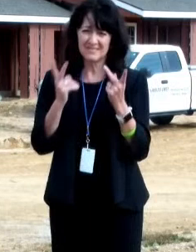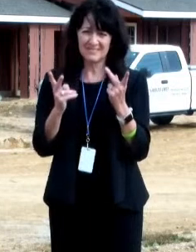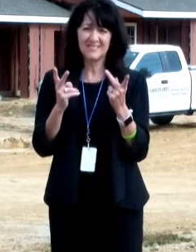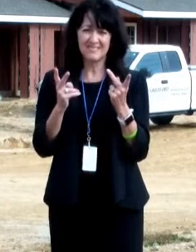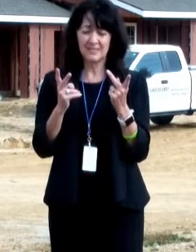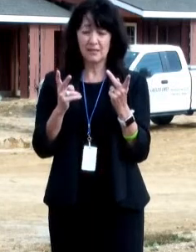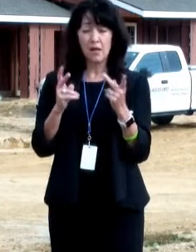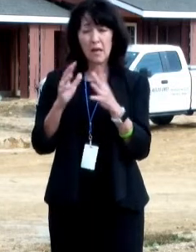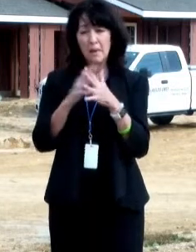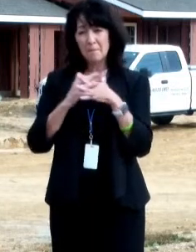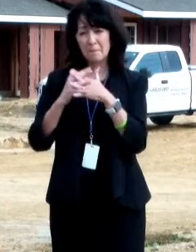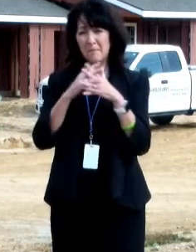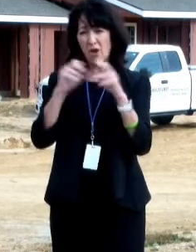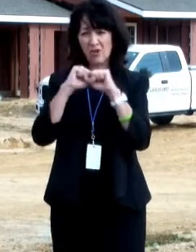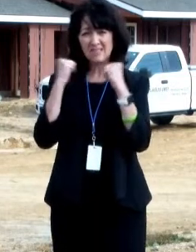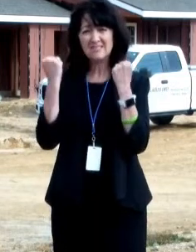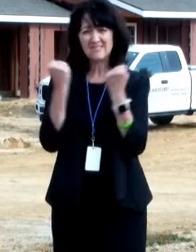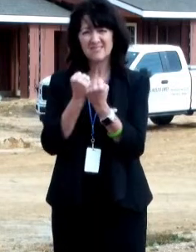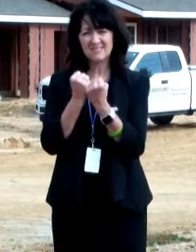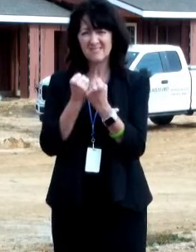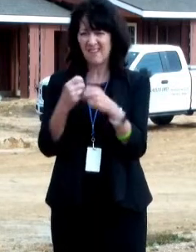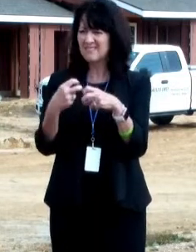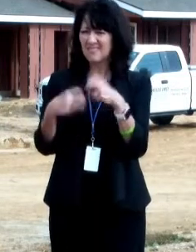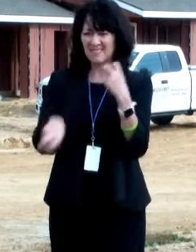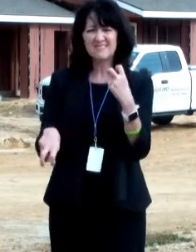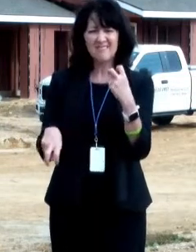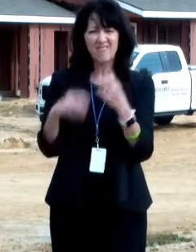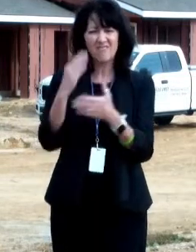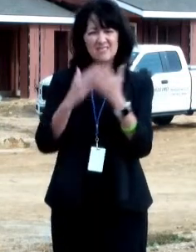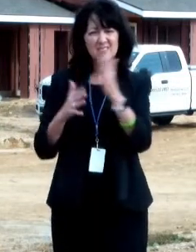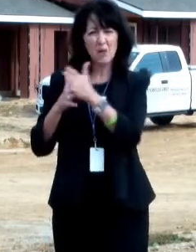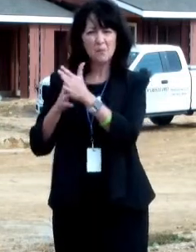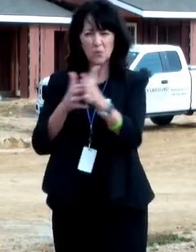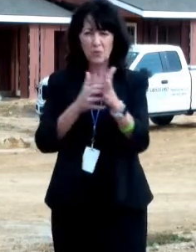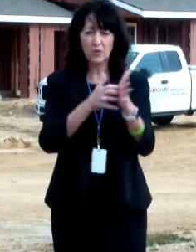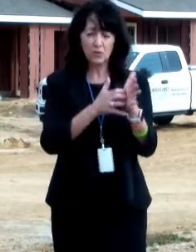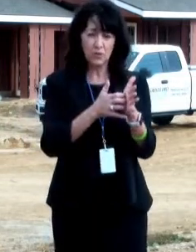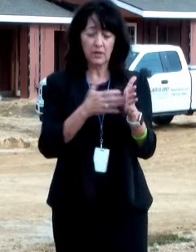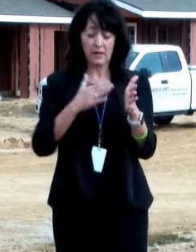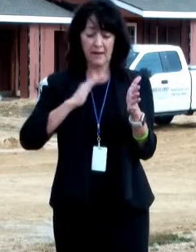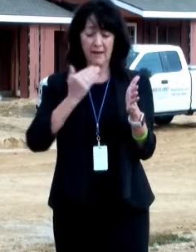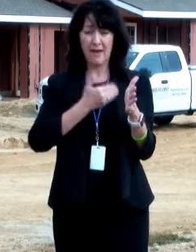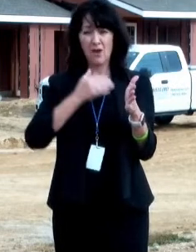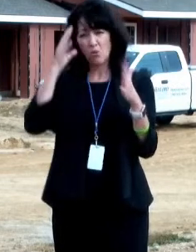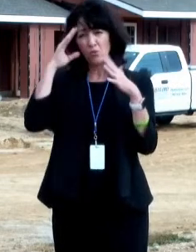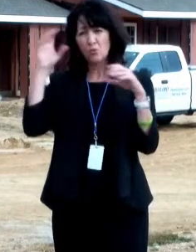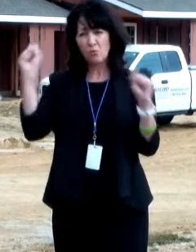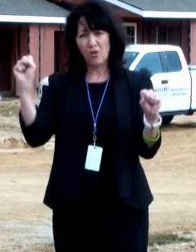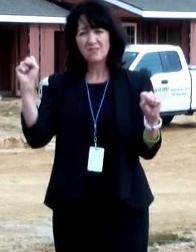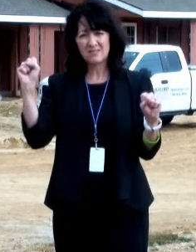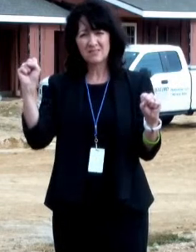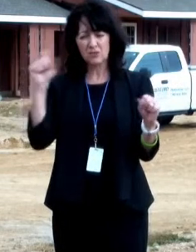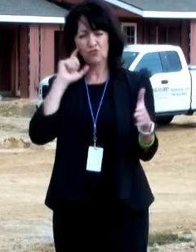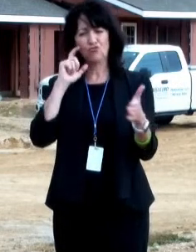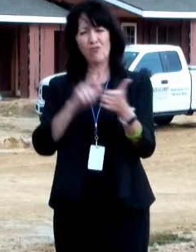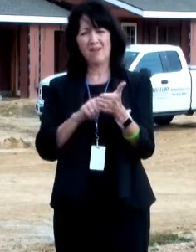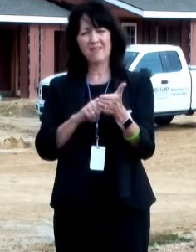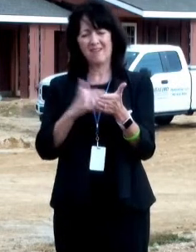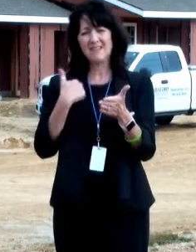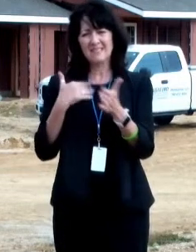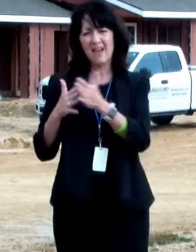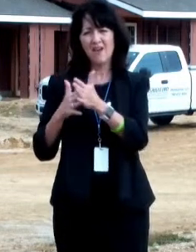The reason our president is running on, and now leading on, Build Back Better is he recognizes those cracks in the foundation, and so do all of